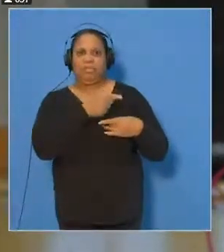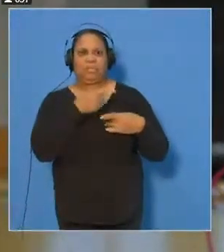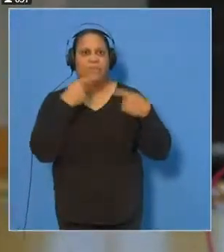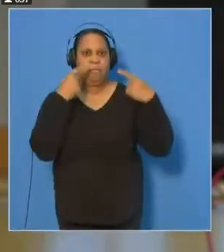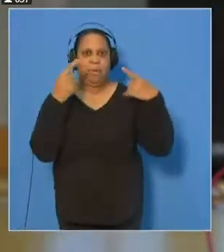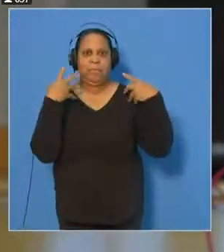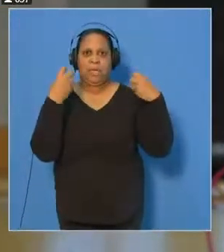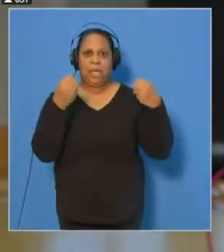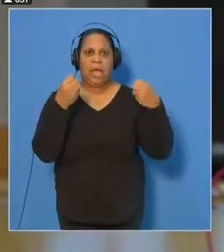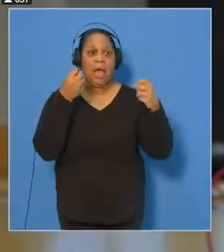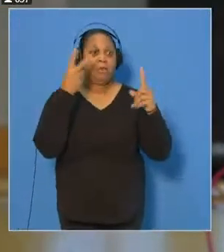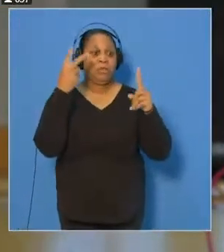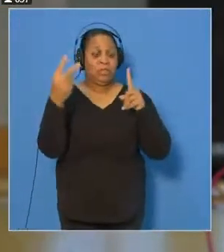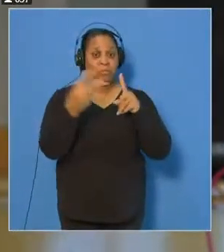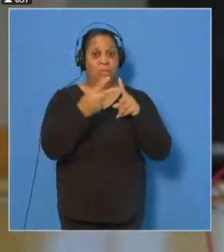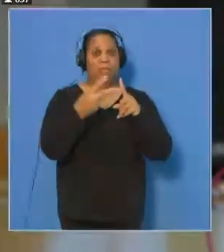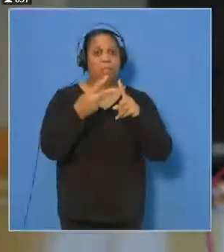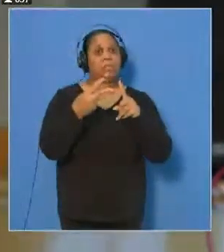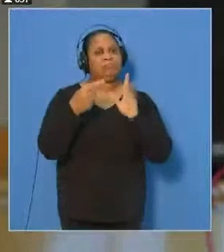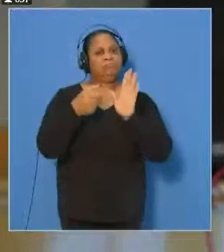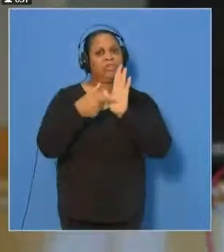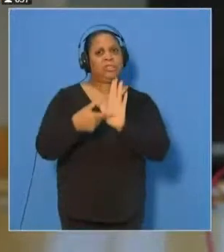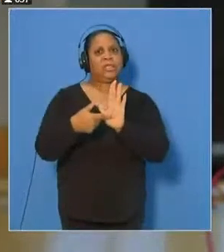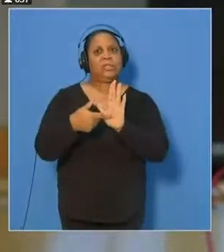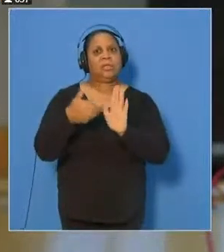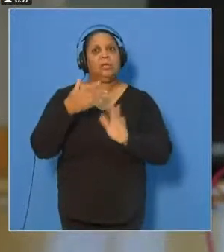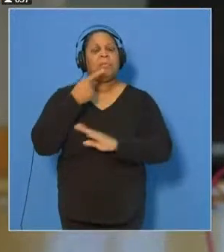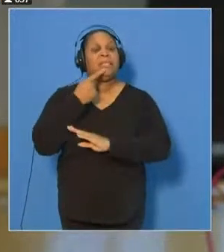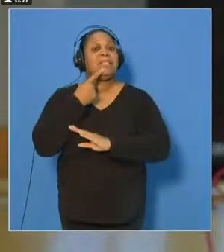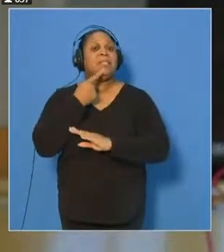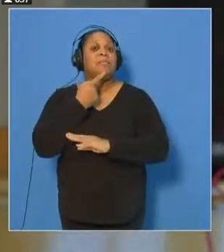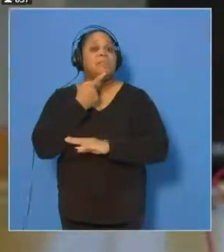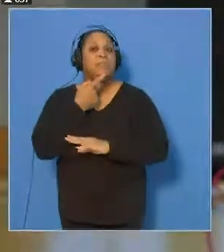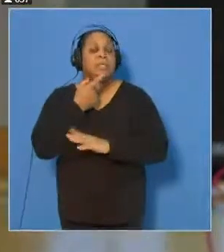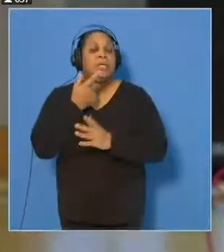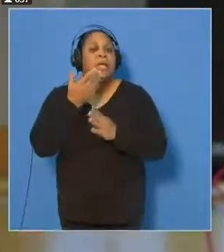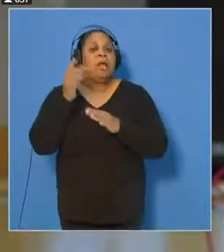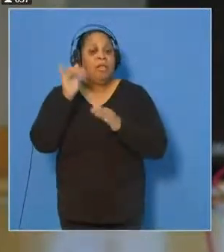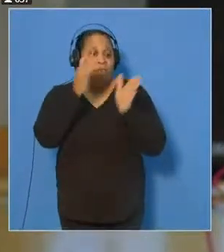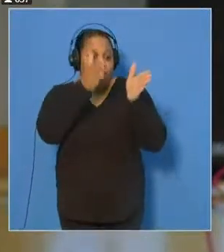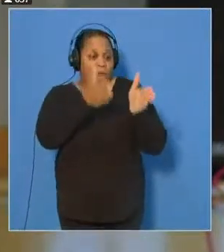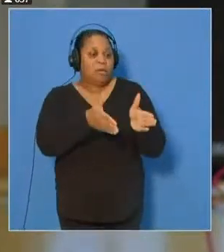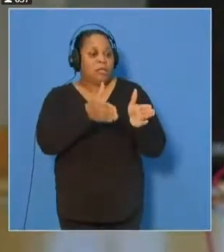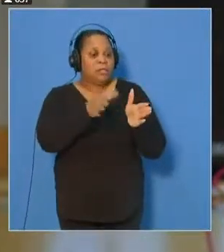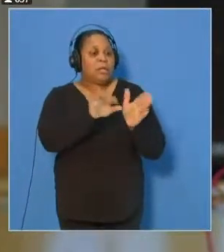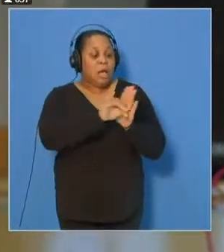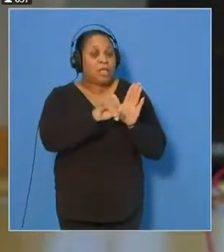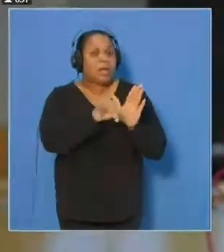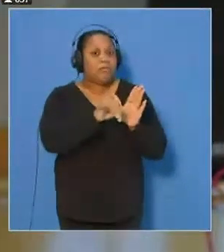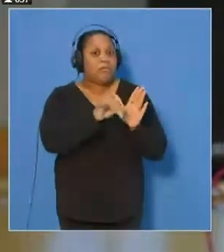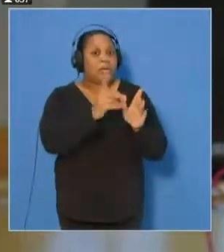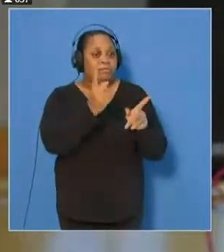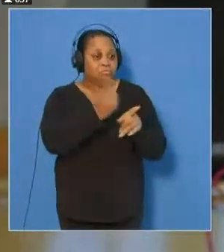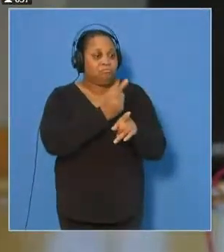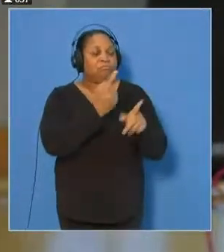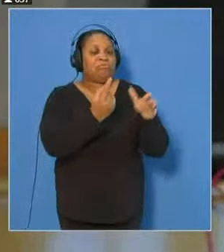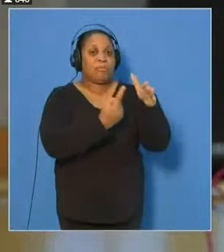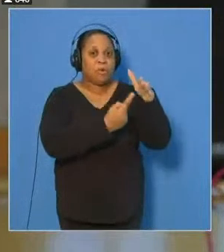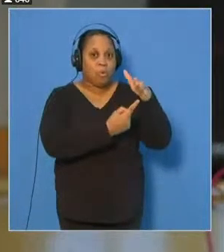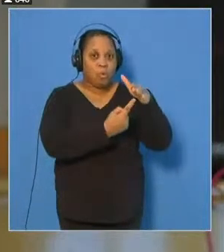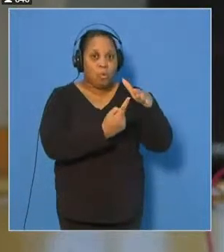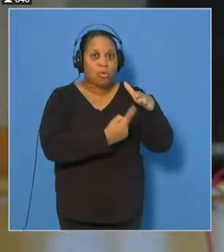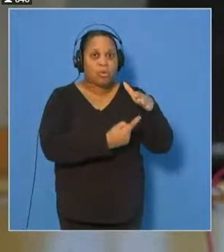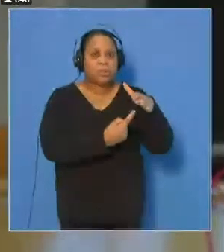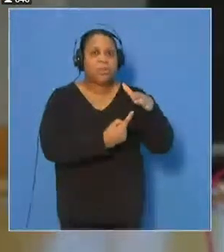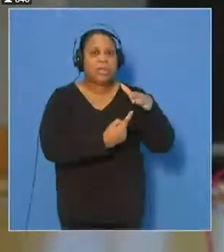health perspective. As she's indicated, and as my statement said, that individual was identified, they were properly quarantined, and the